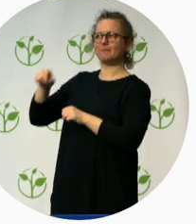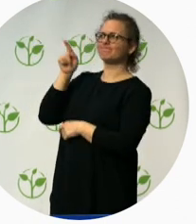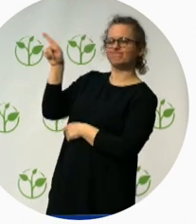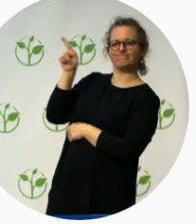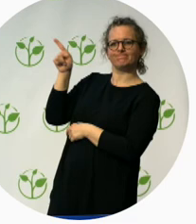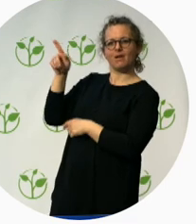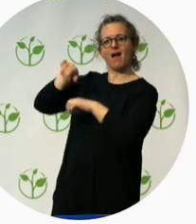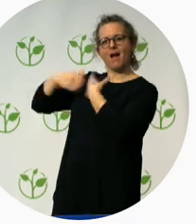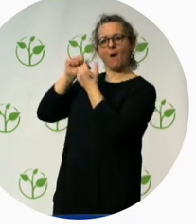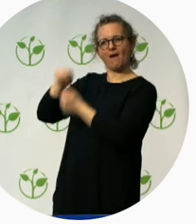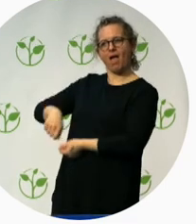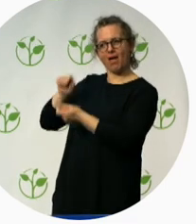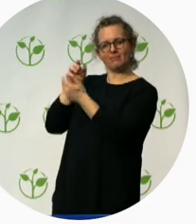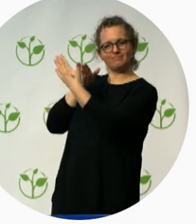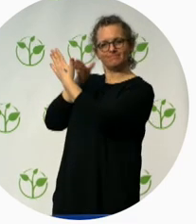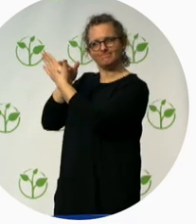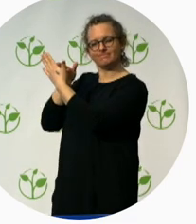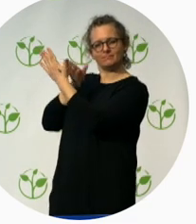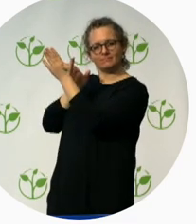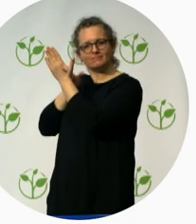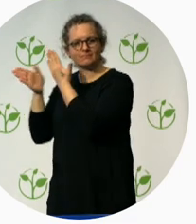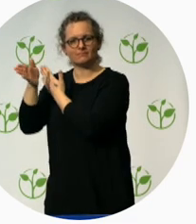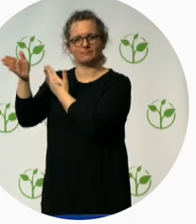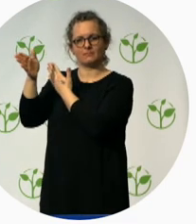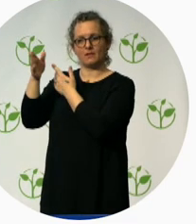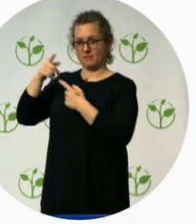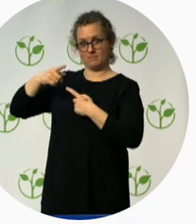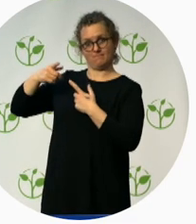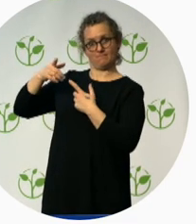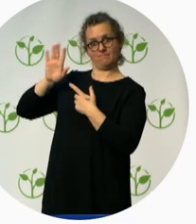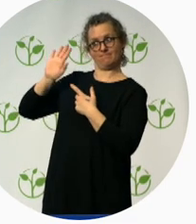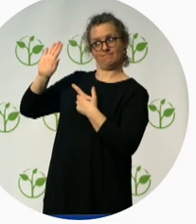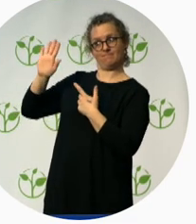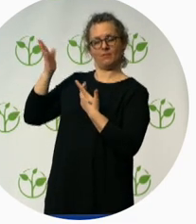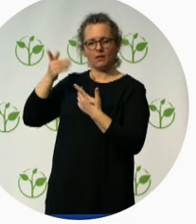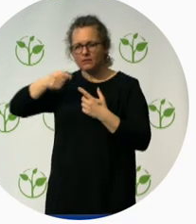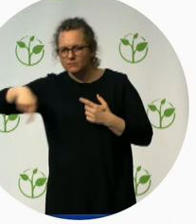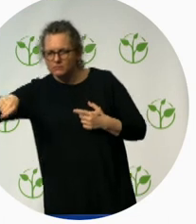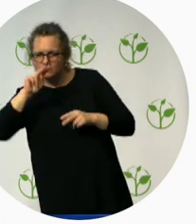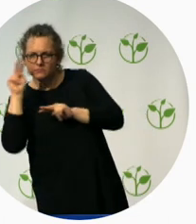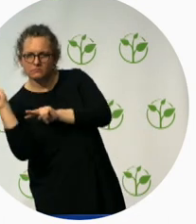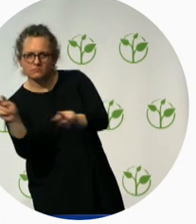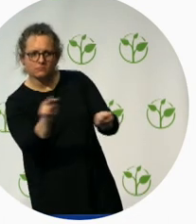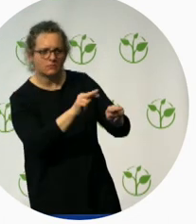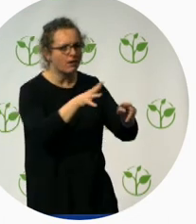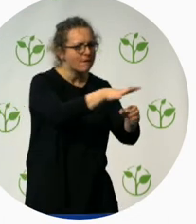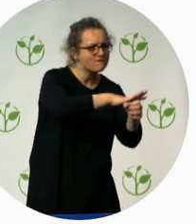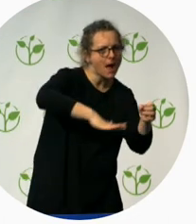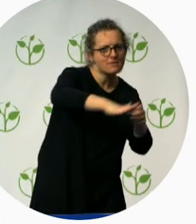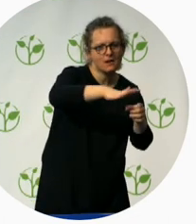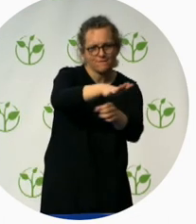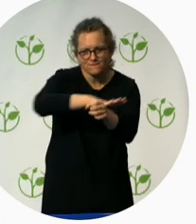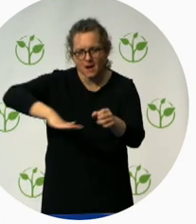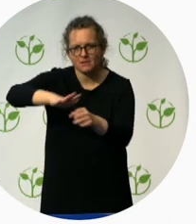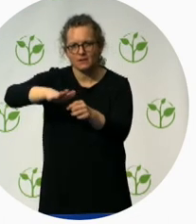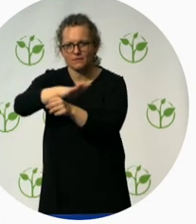with disabilities are in the lead. So that is a very important factor in the Nepalese project. How